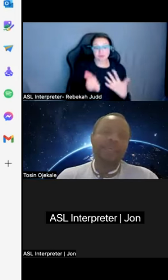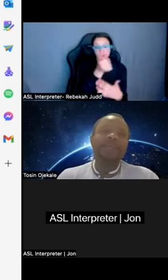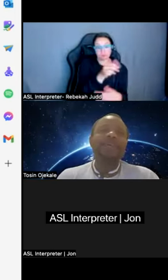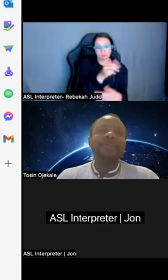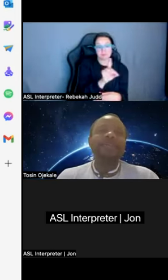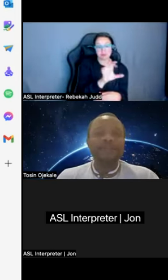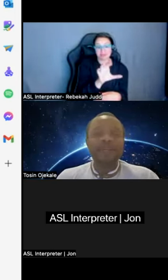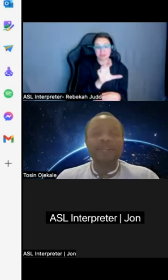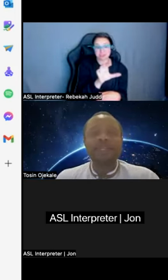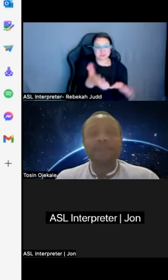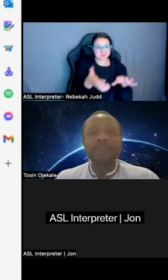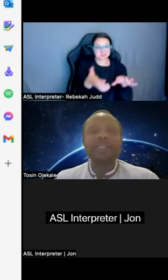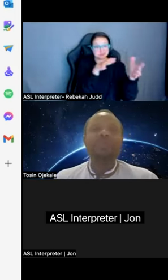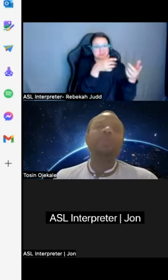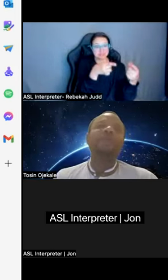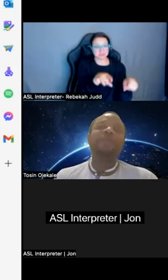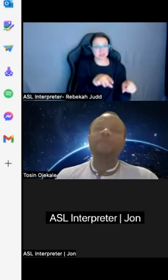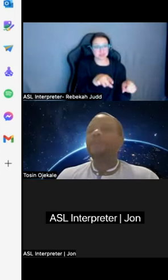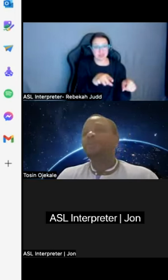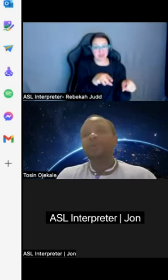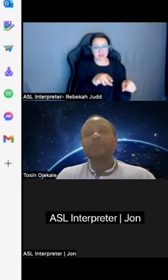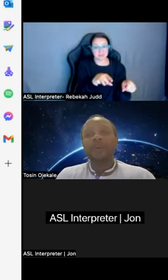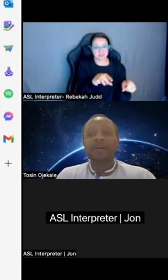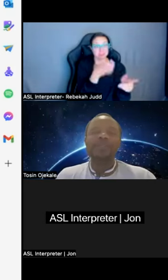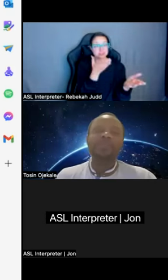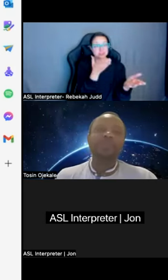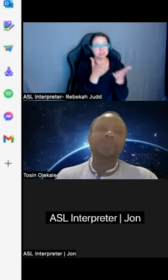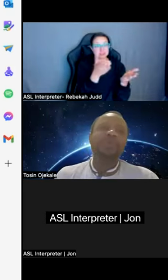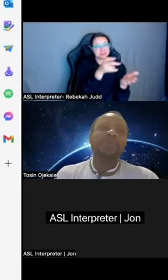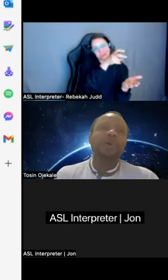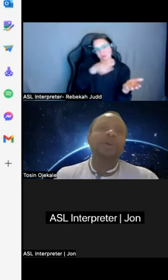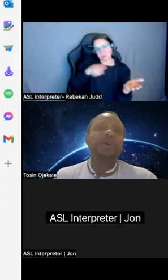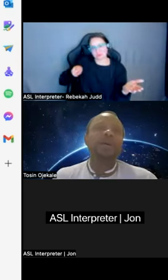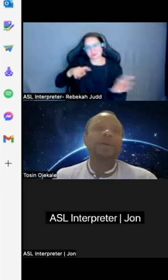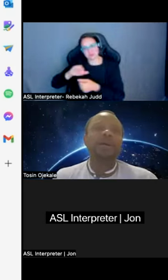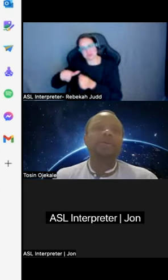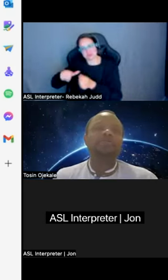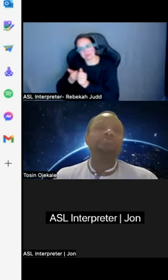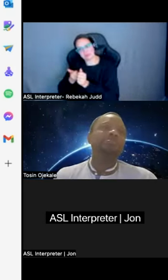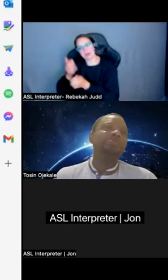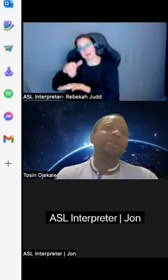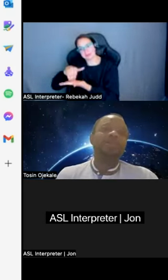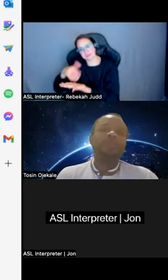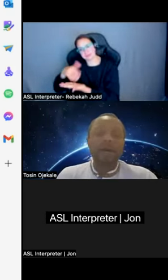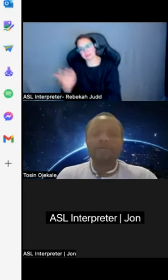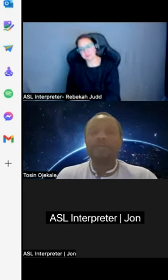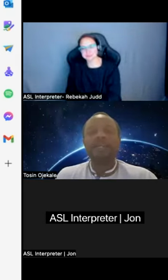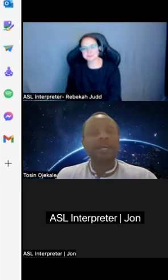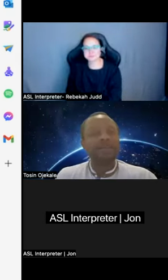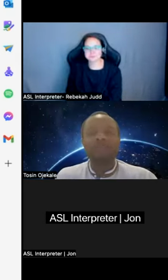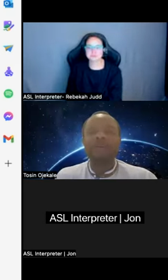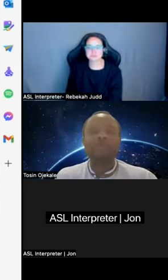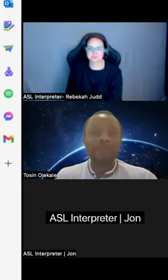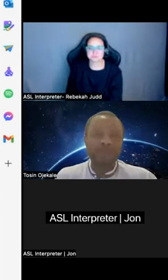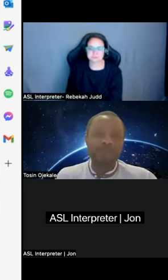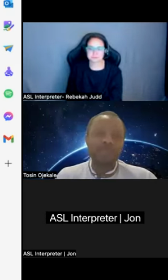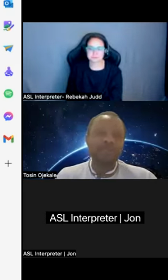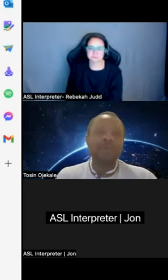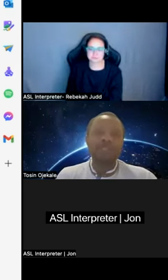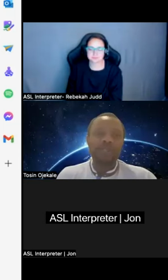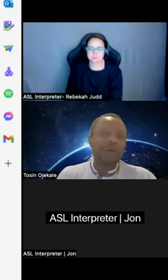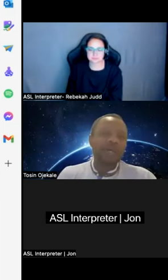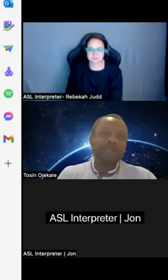there, definitely services will be filled over to your backup site, and operations